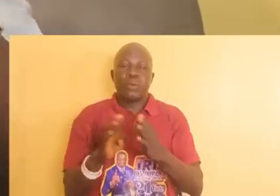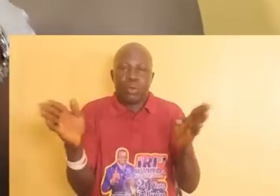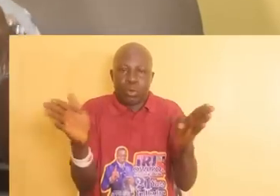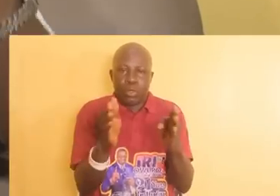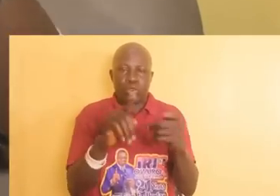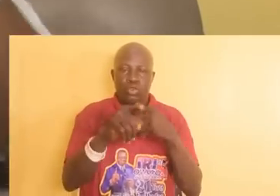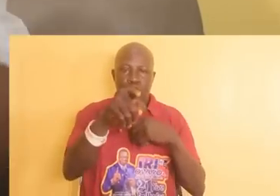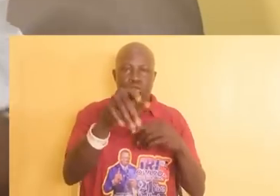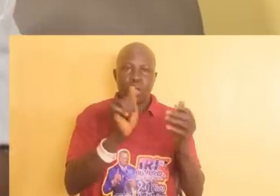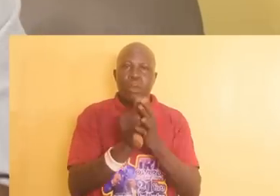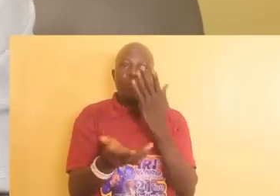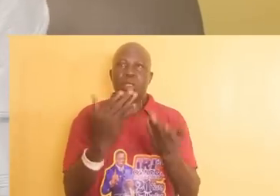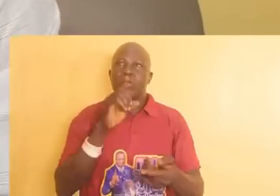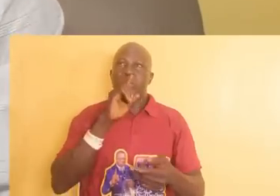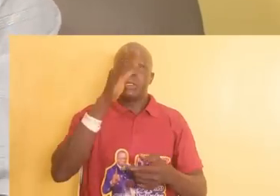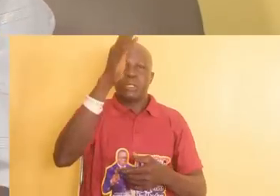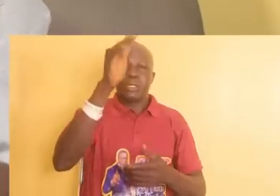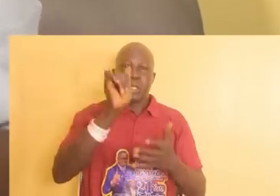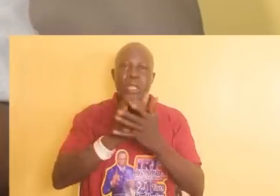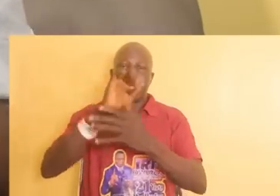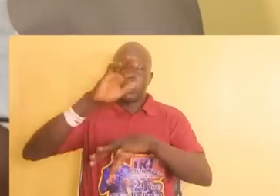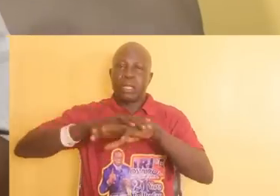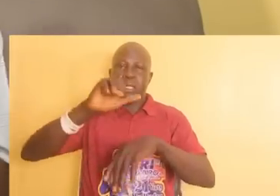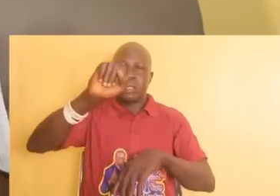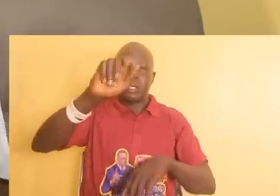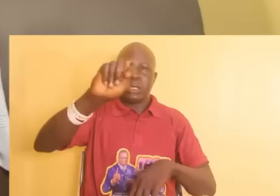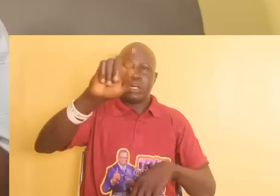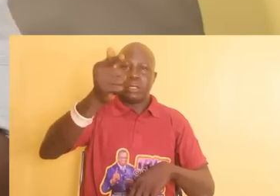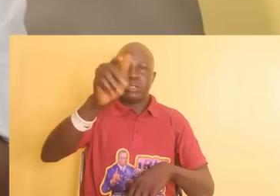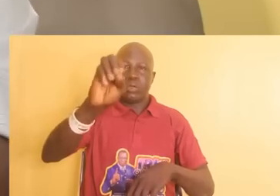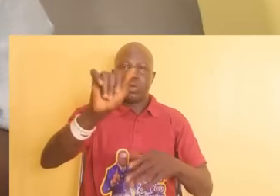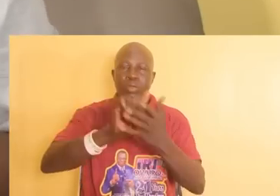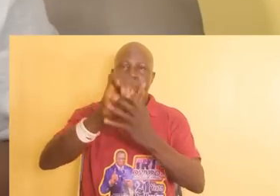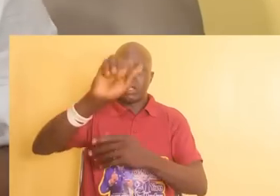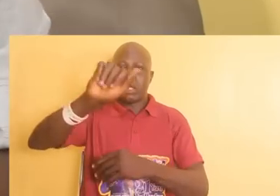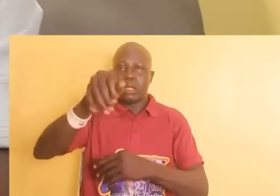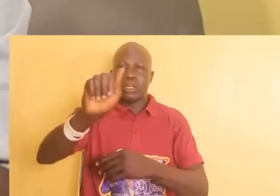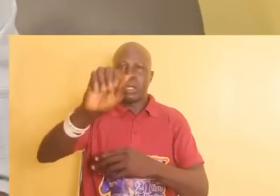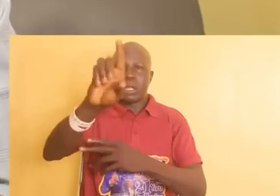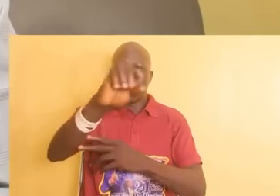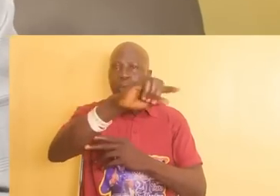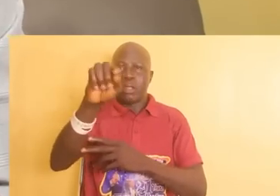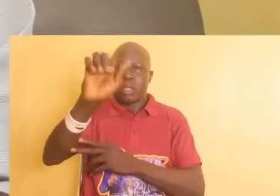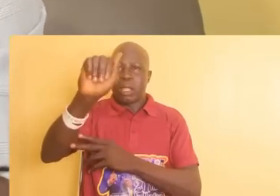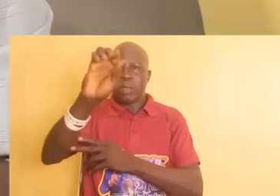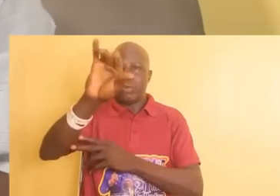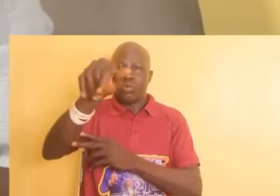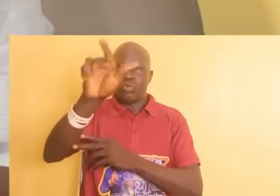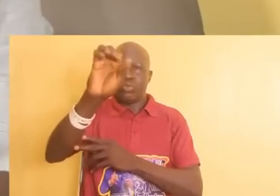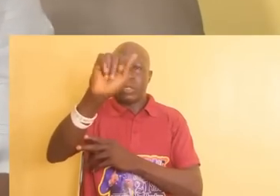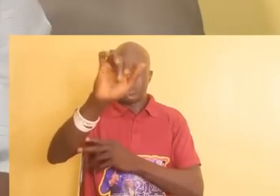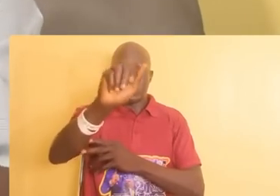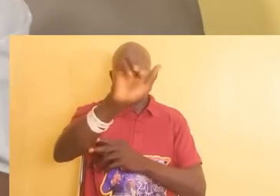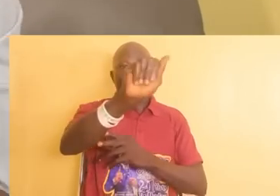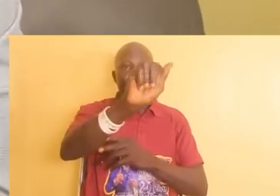branches that is next ni po de be make sure you go there nation water song water ni aja aja abule egba ninu sada